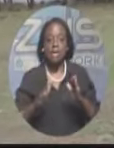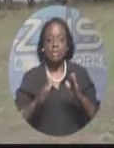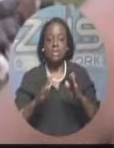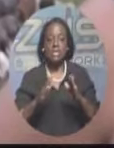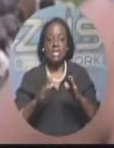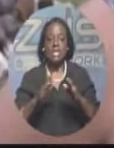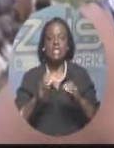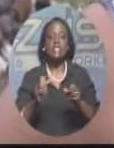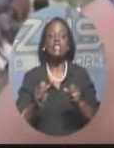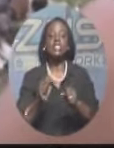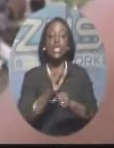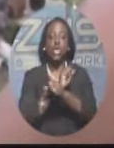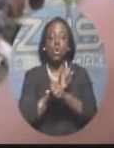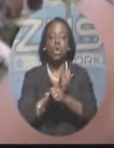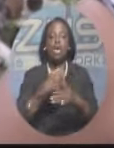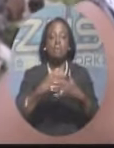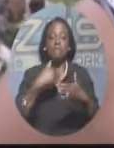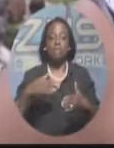Grove.